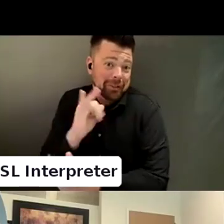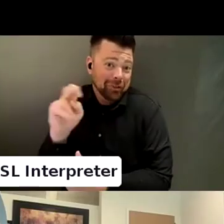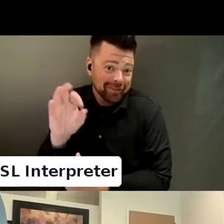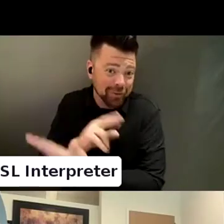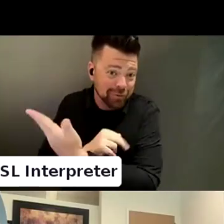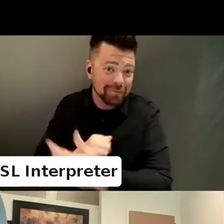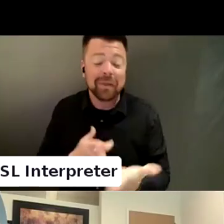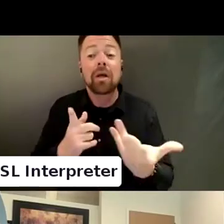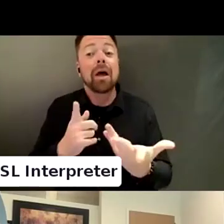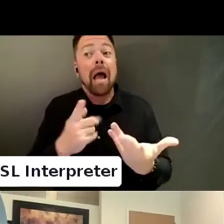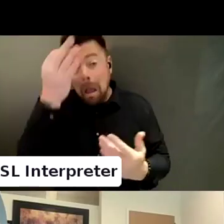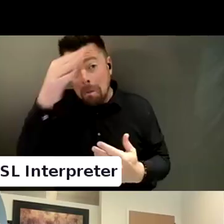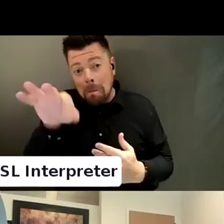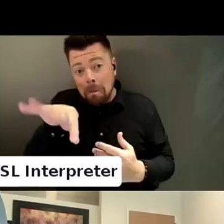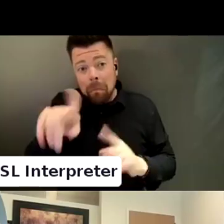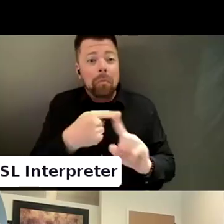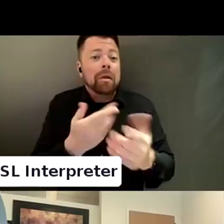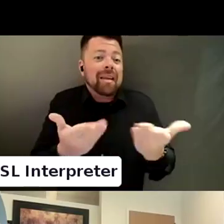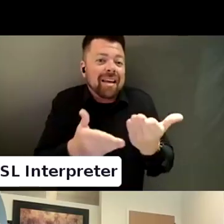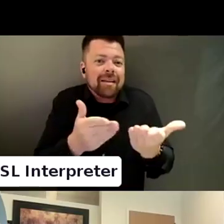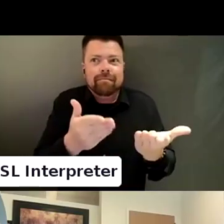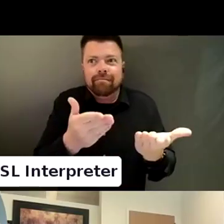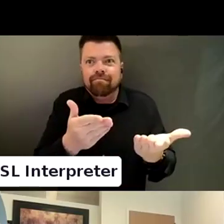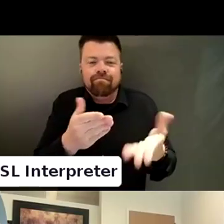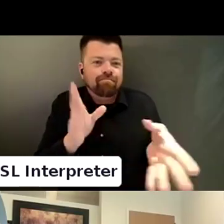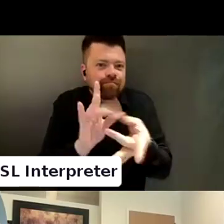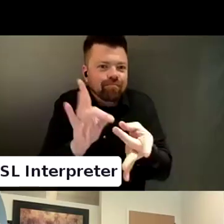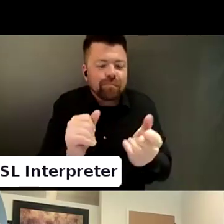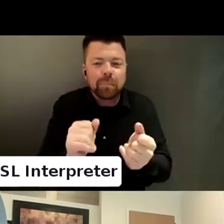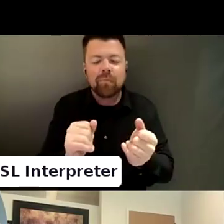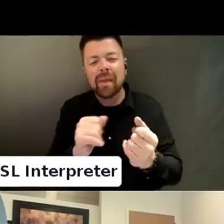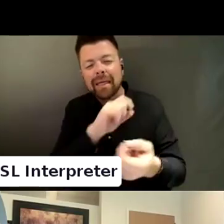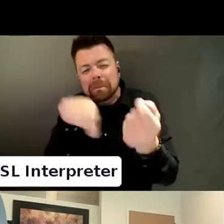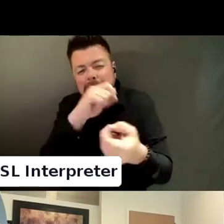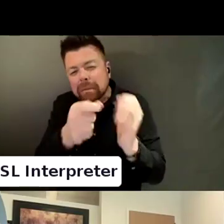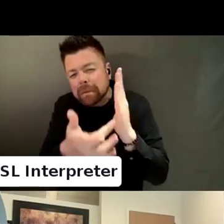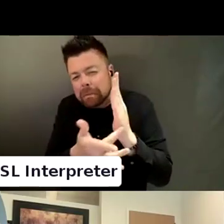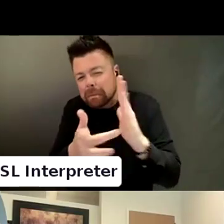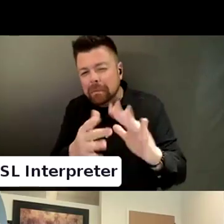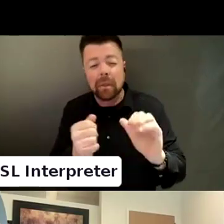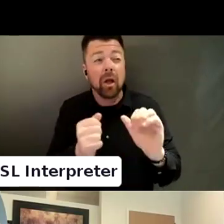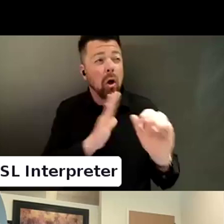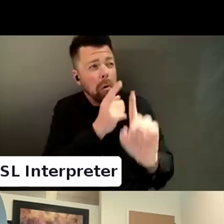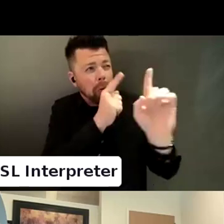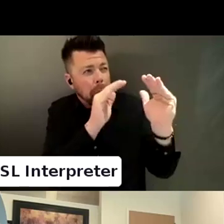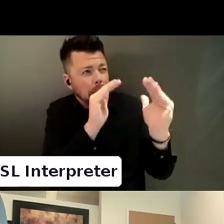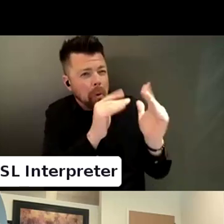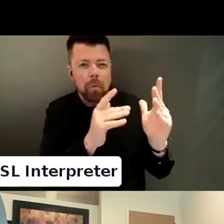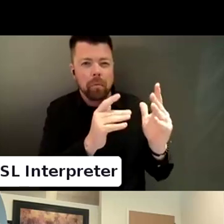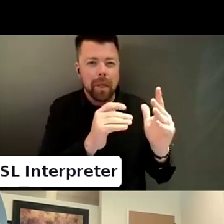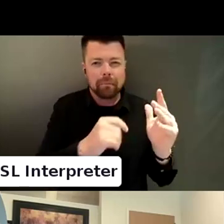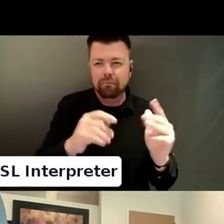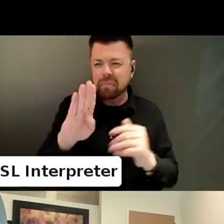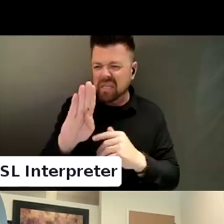maybe I can add is just on the technical side is that what we hope is, as we're talking today largely about brain-computer